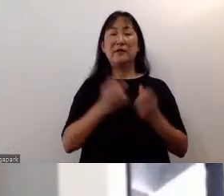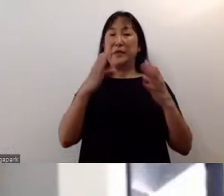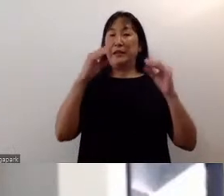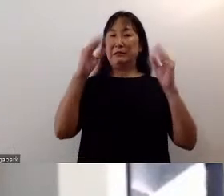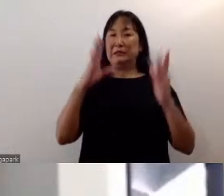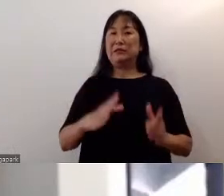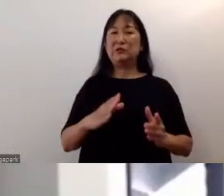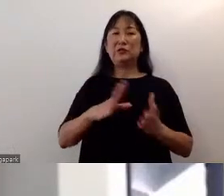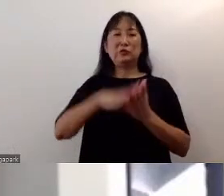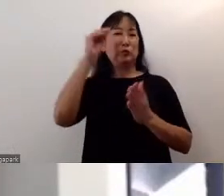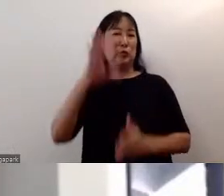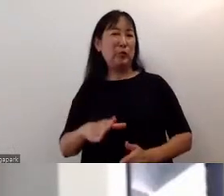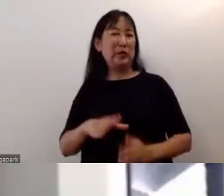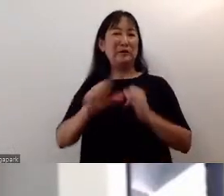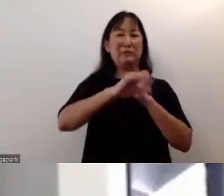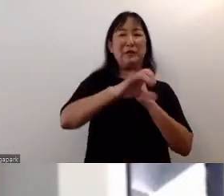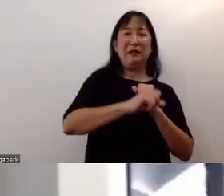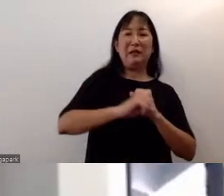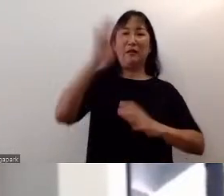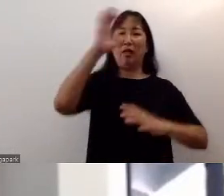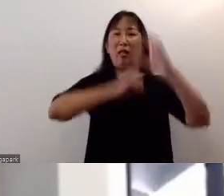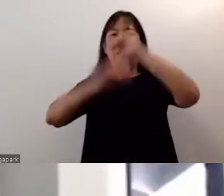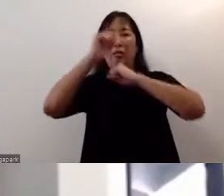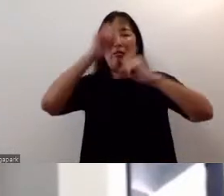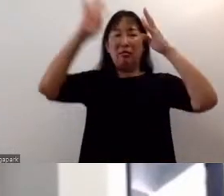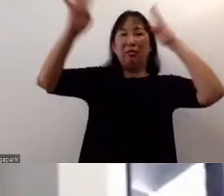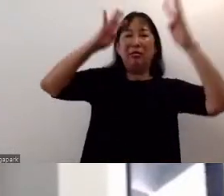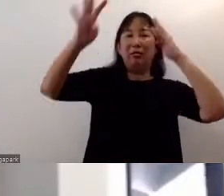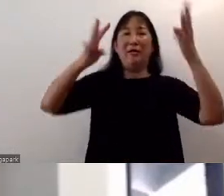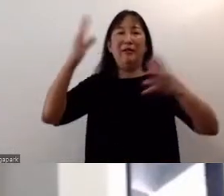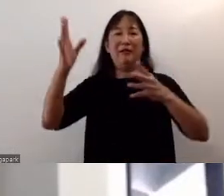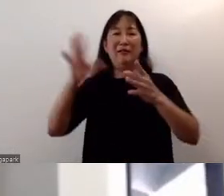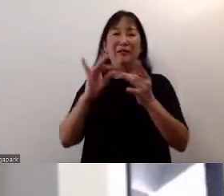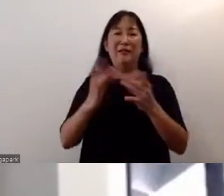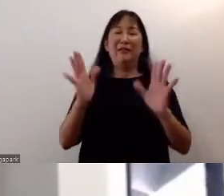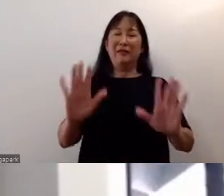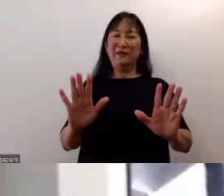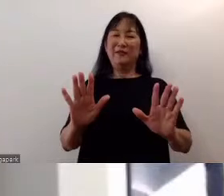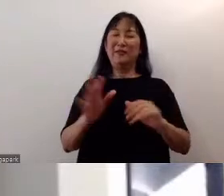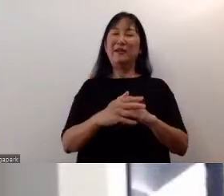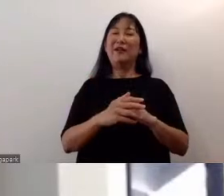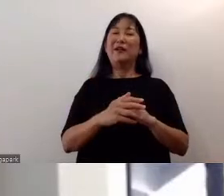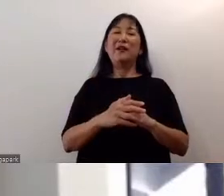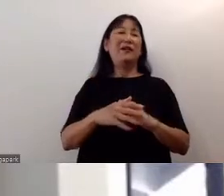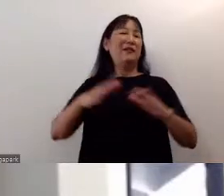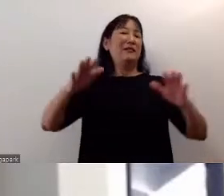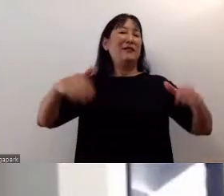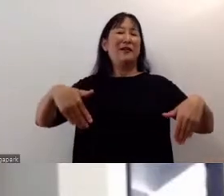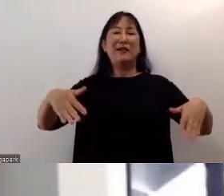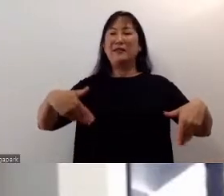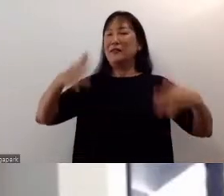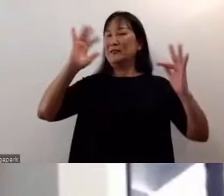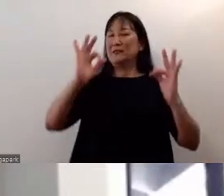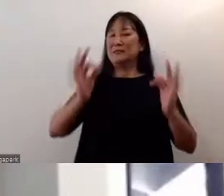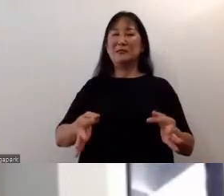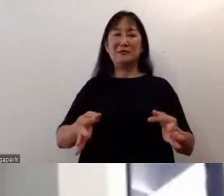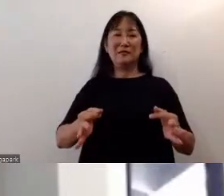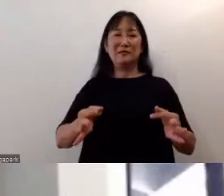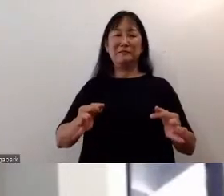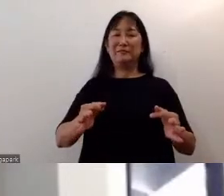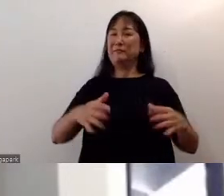and students and the media about what will happen, but we want to share this right now, that there has been no decision made by the